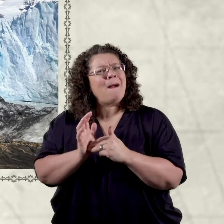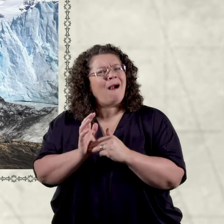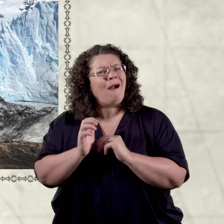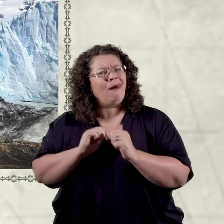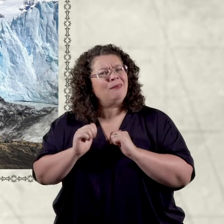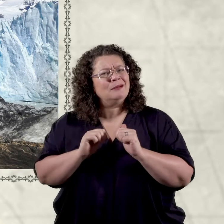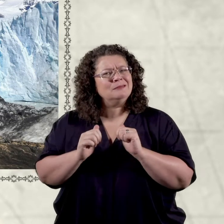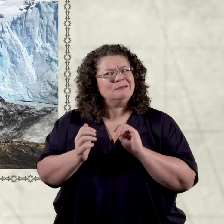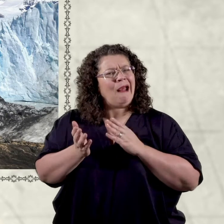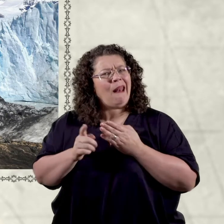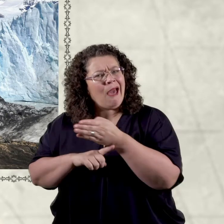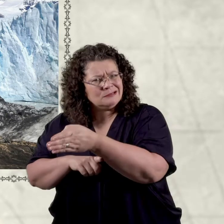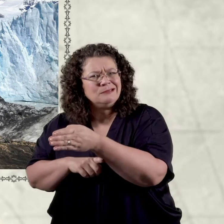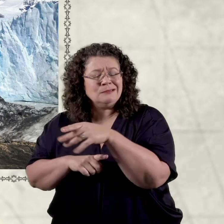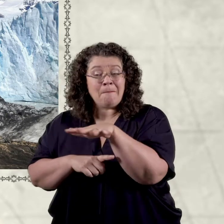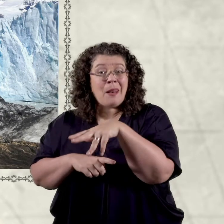Chubut Valley.